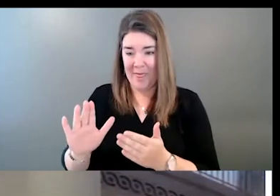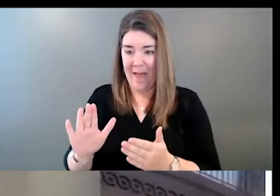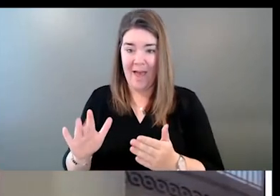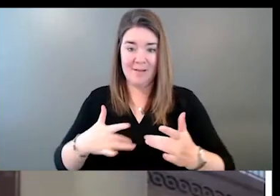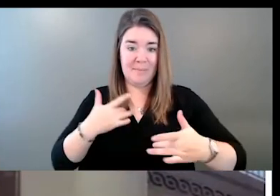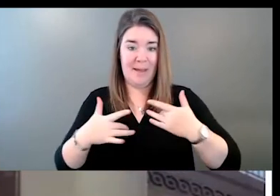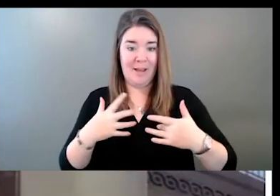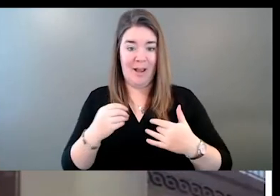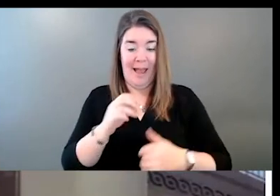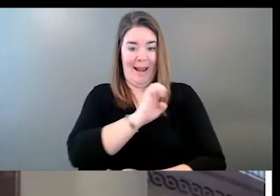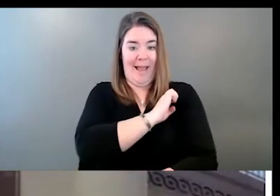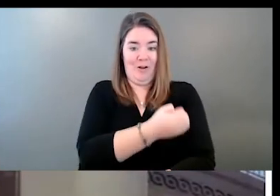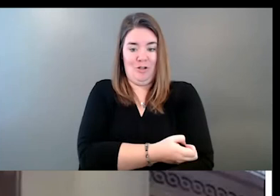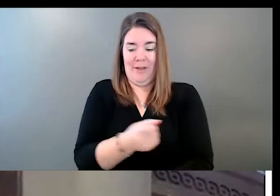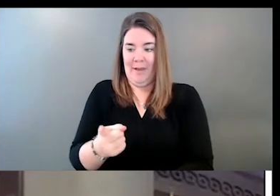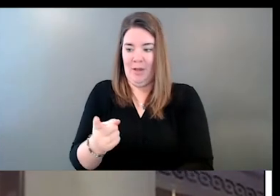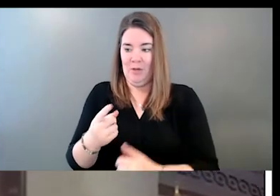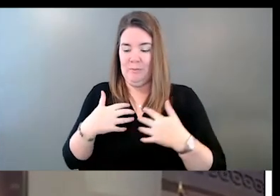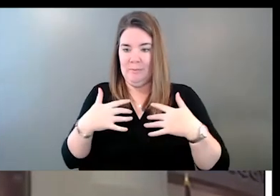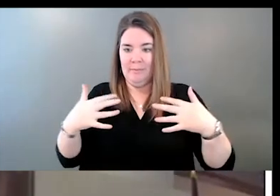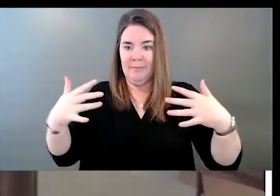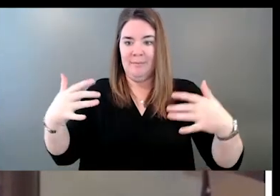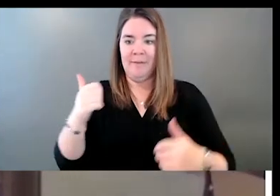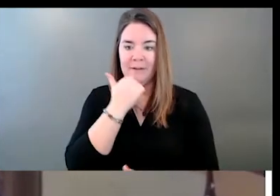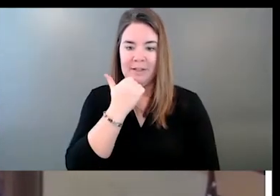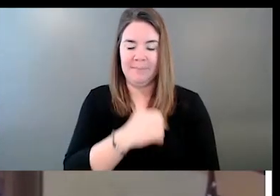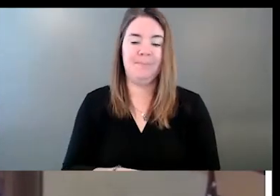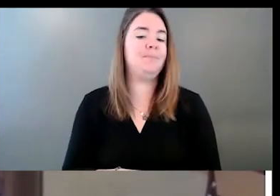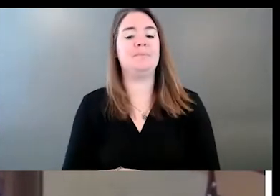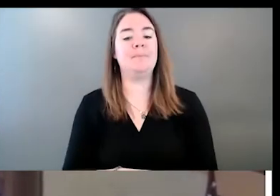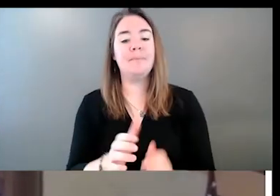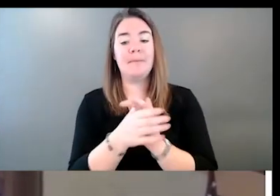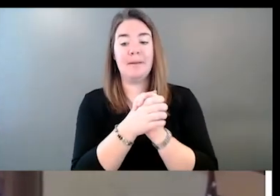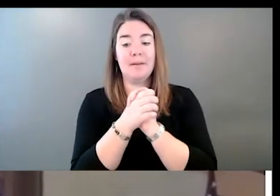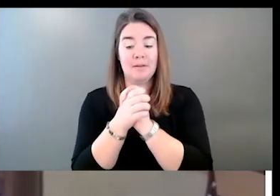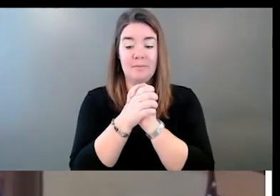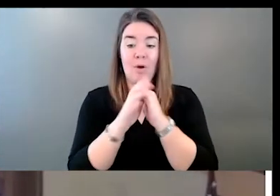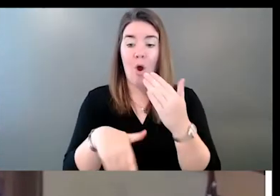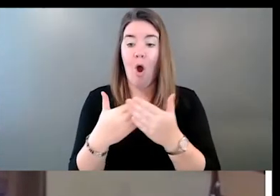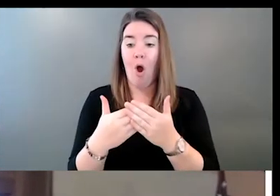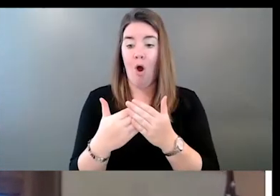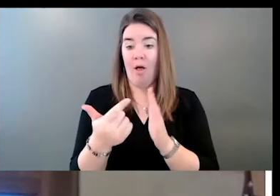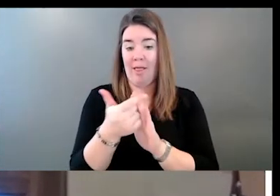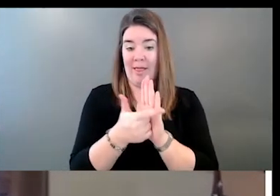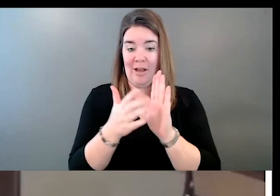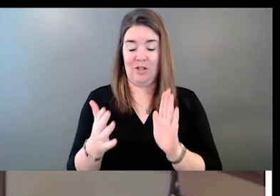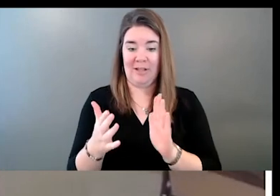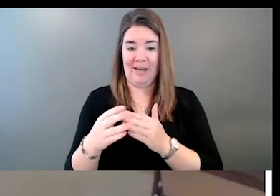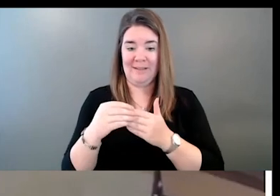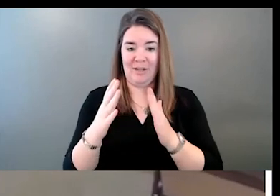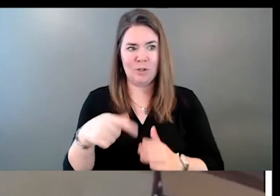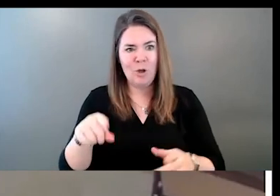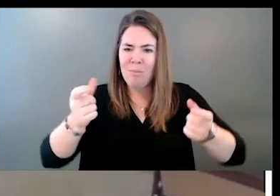daily basis. We want to congratulate all our legislative leaders. We appreciate all that you are doing. You get